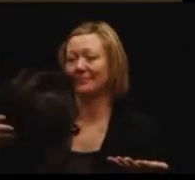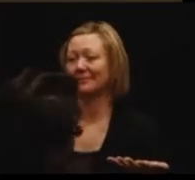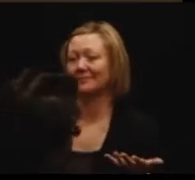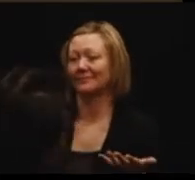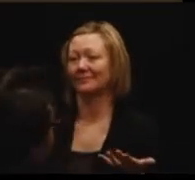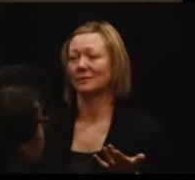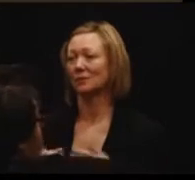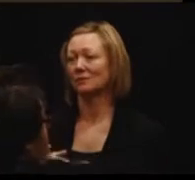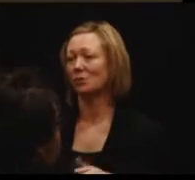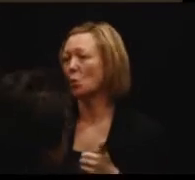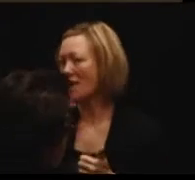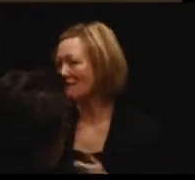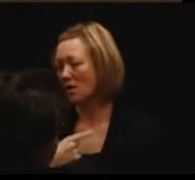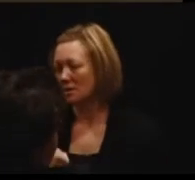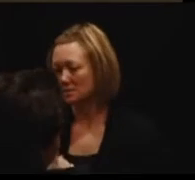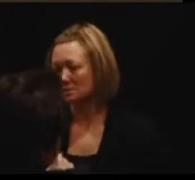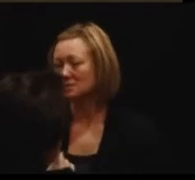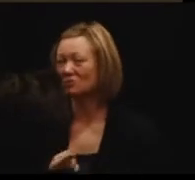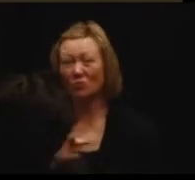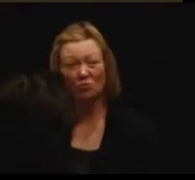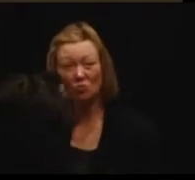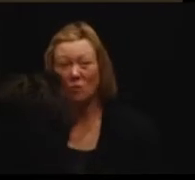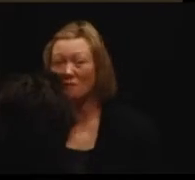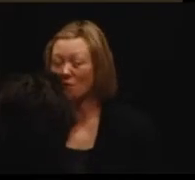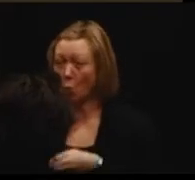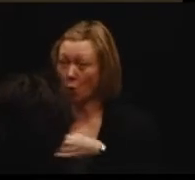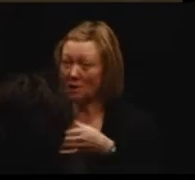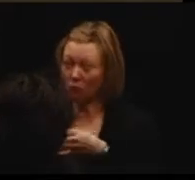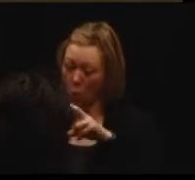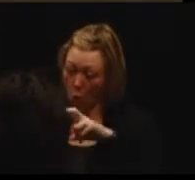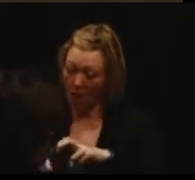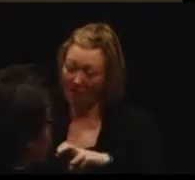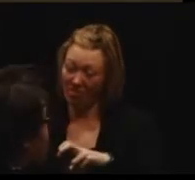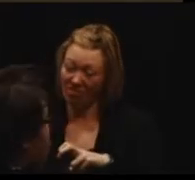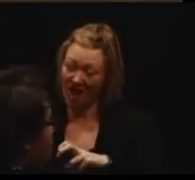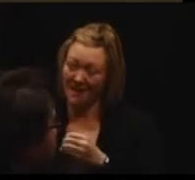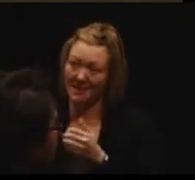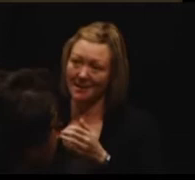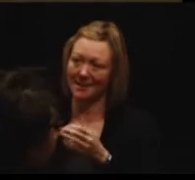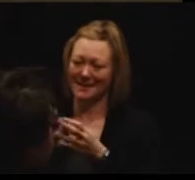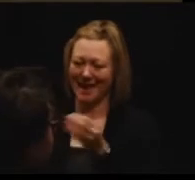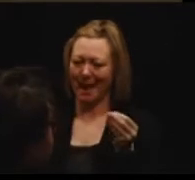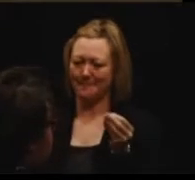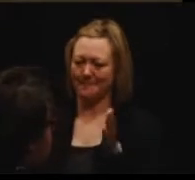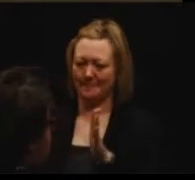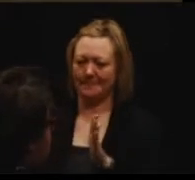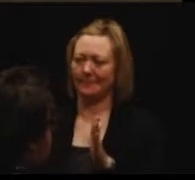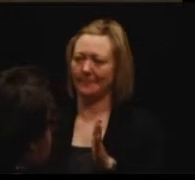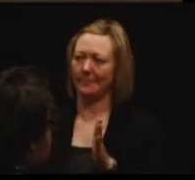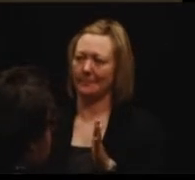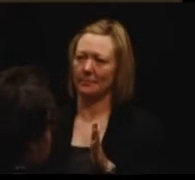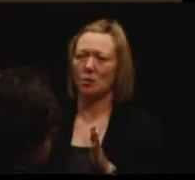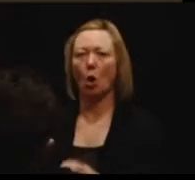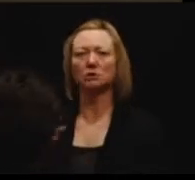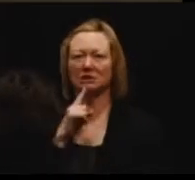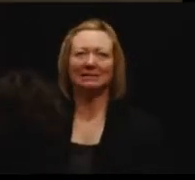any, even just working groups that are looking at that specific gap, rather than just saying that there is a